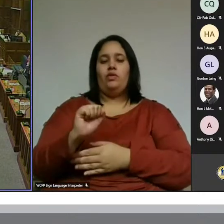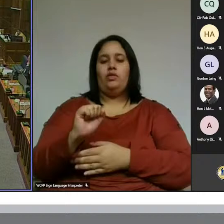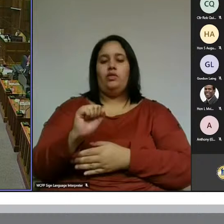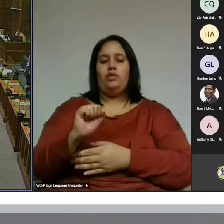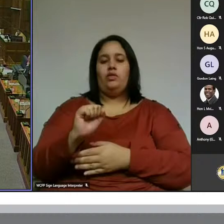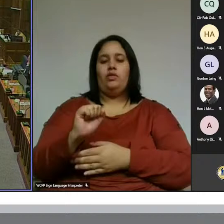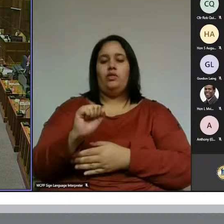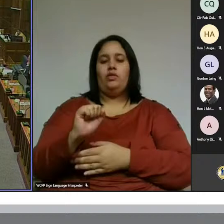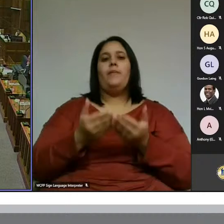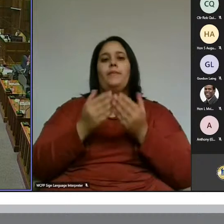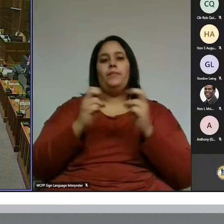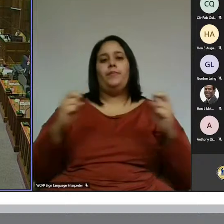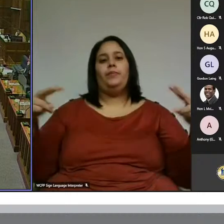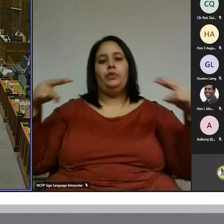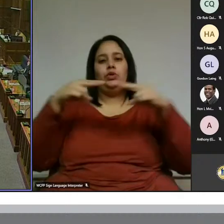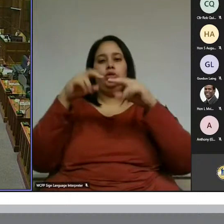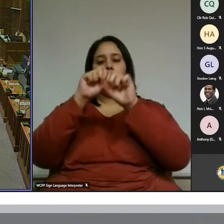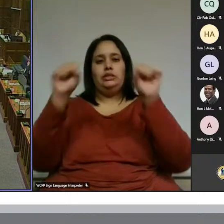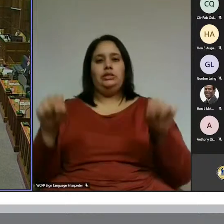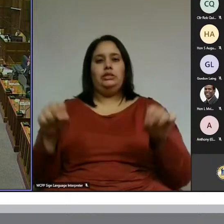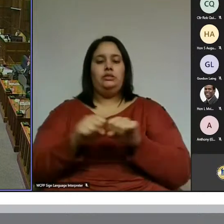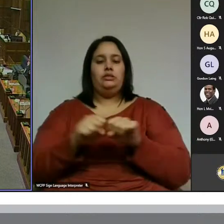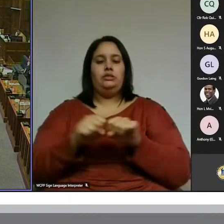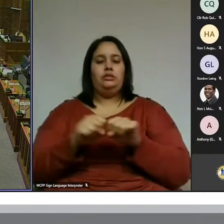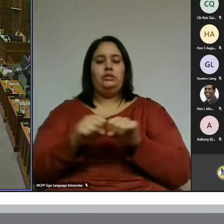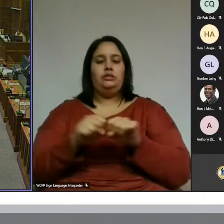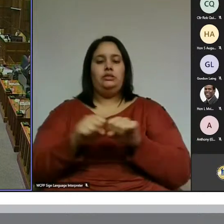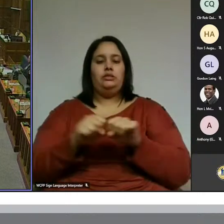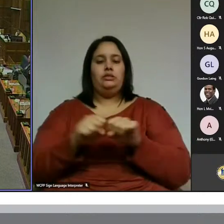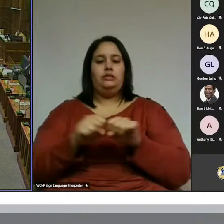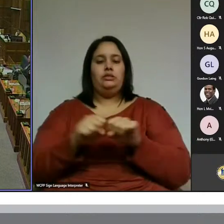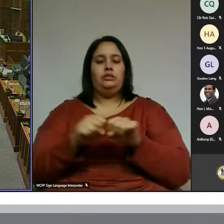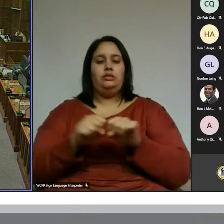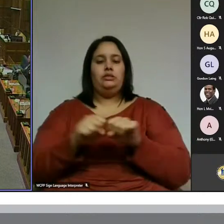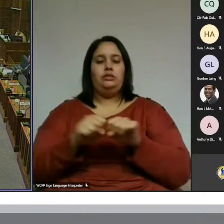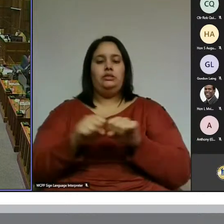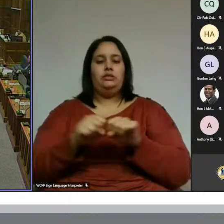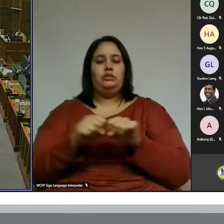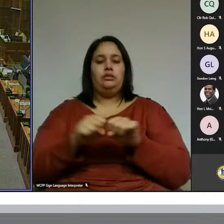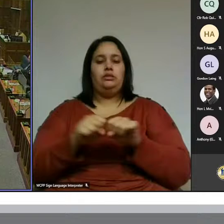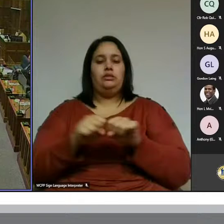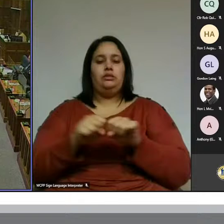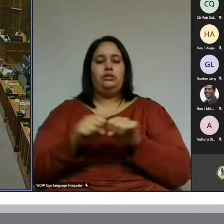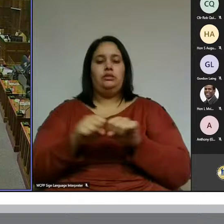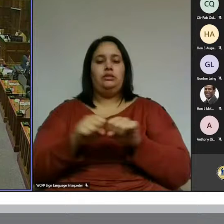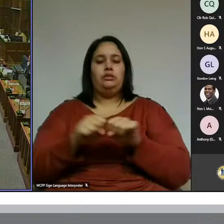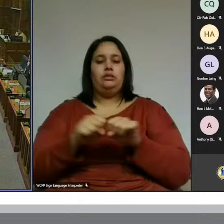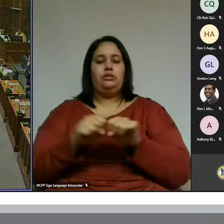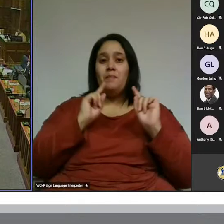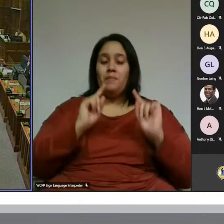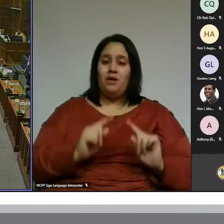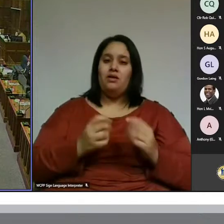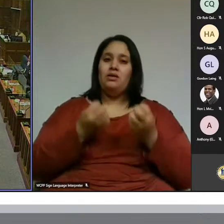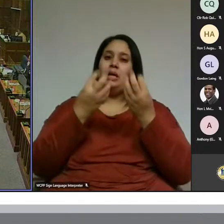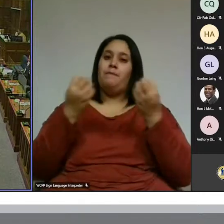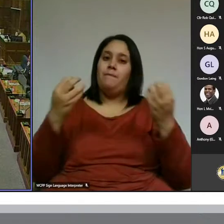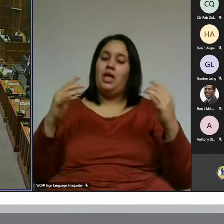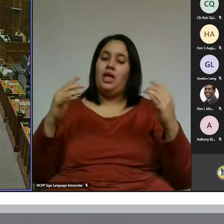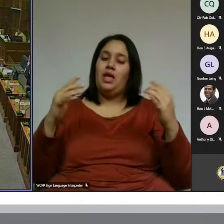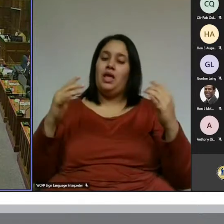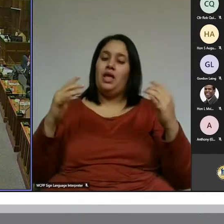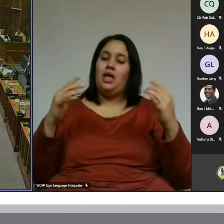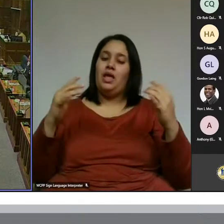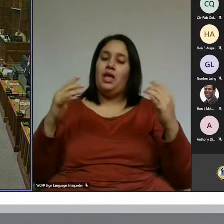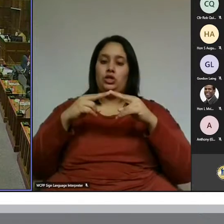system on national routes together with us. At province, however, many of those Weybridges